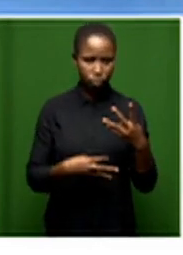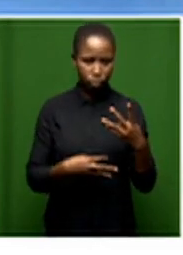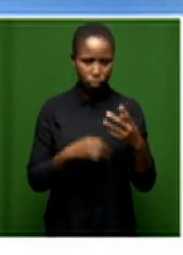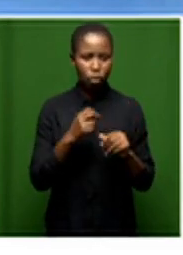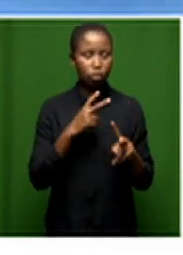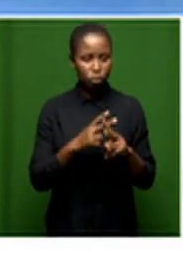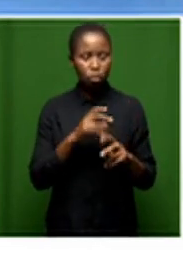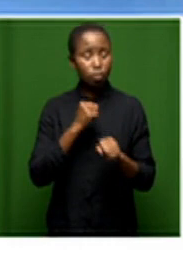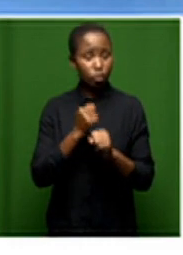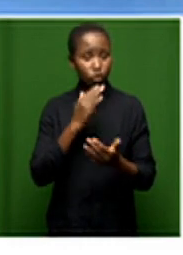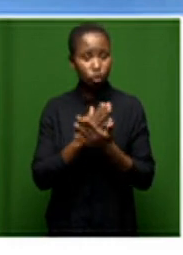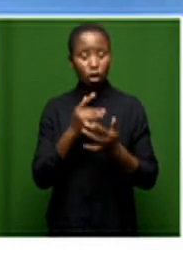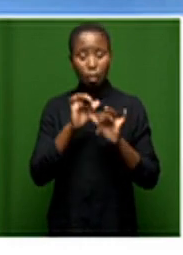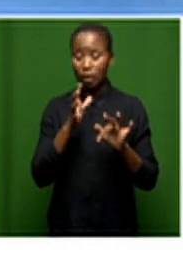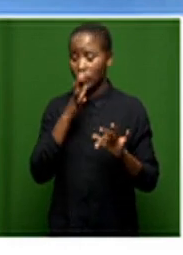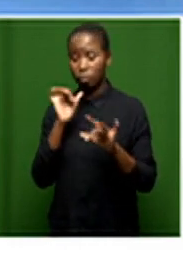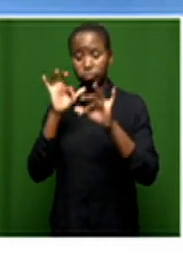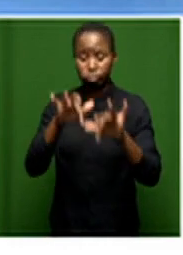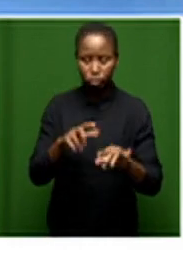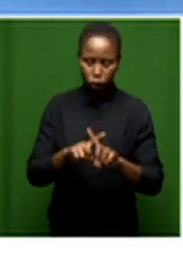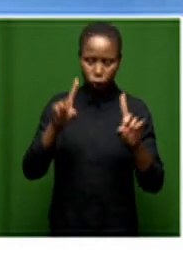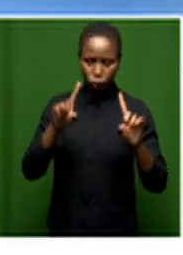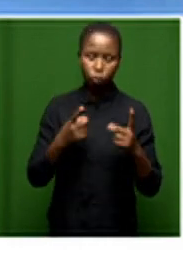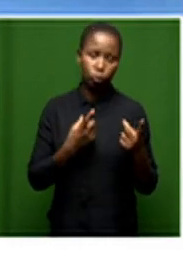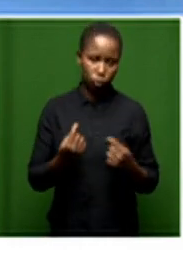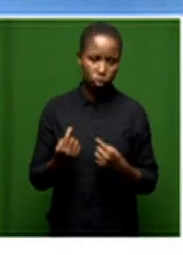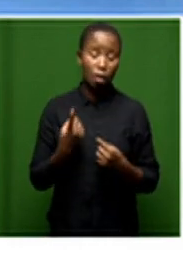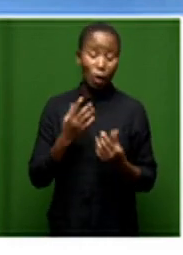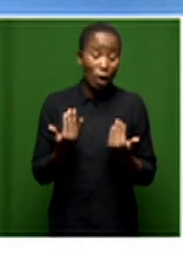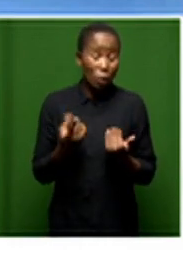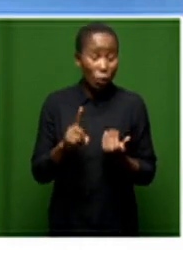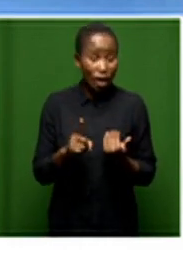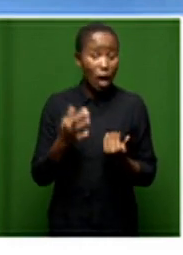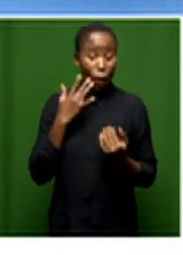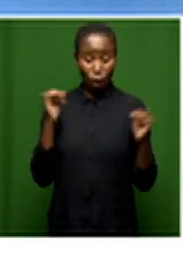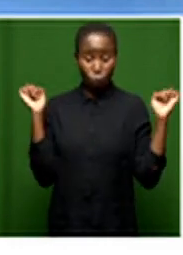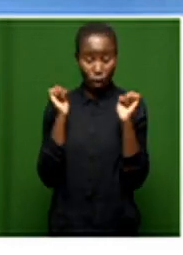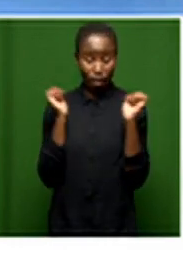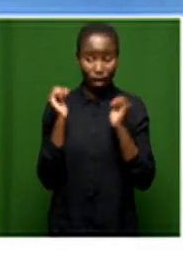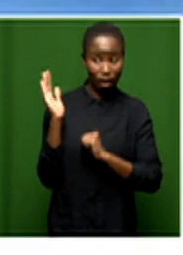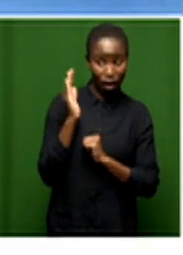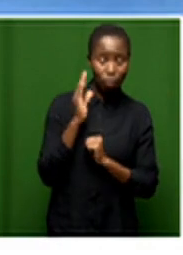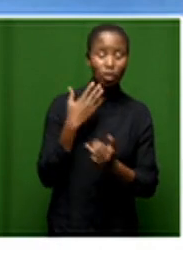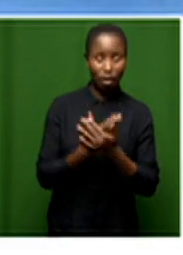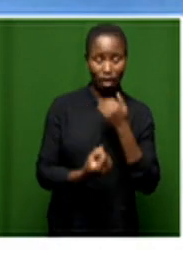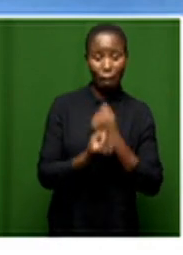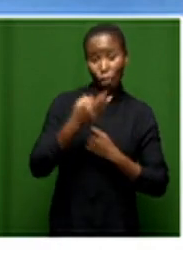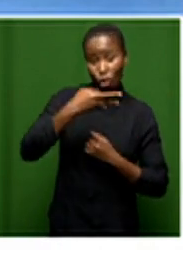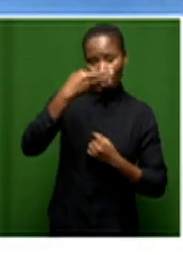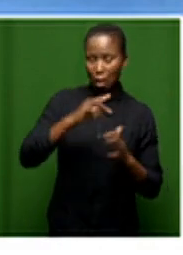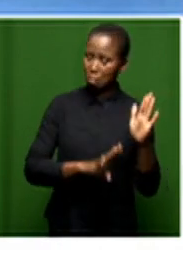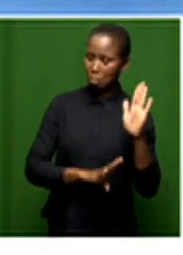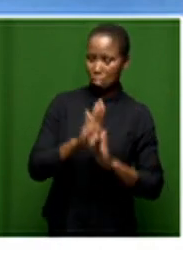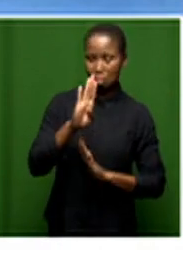any super spreading events. We do expect, as winter comes, to have a third wave. That's exactly what happened